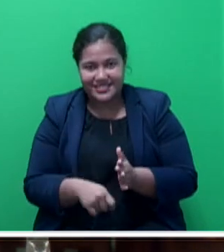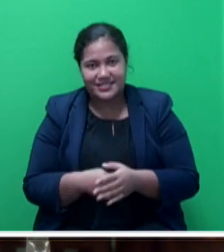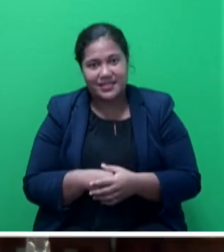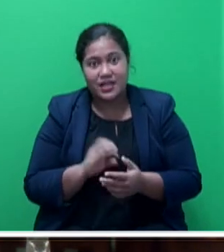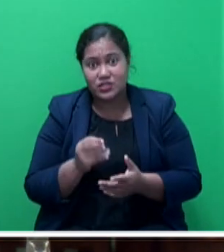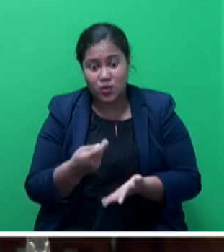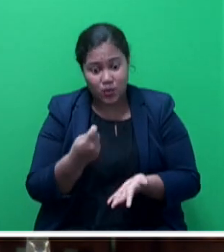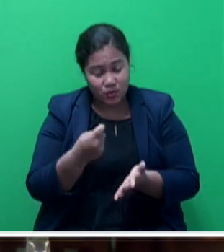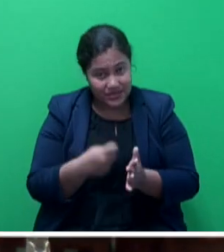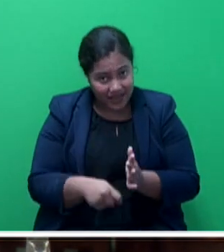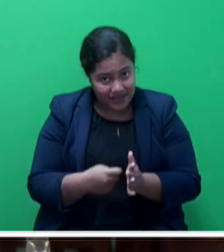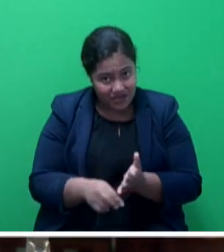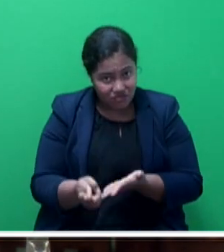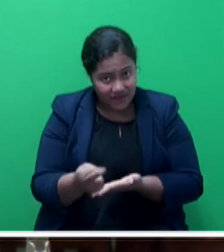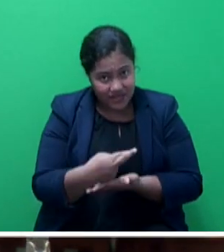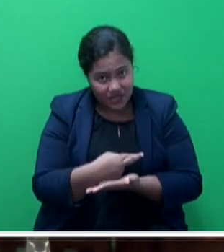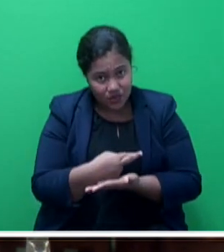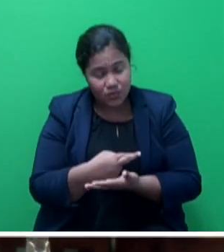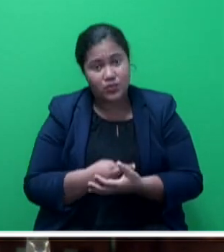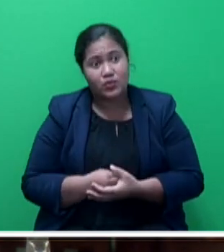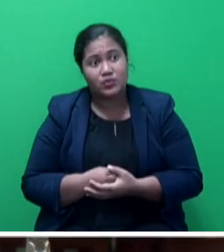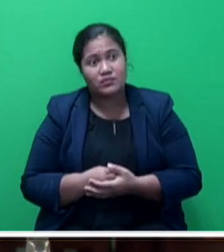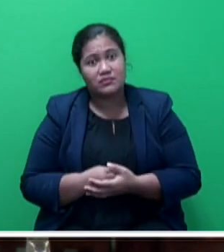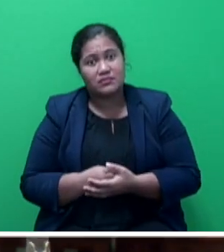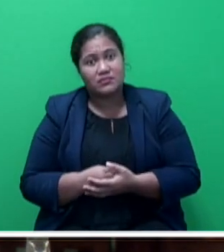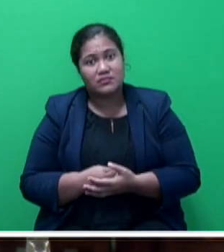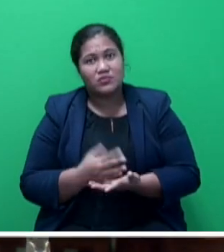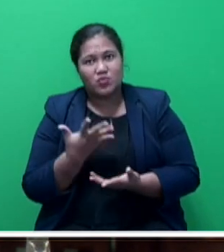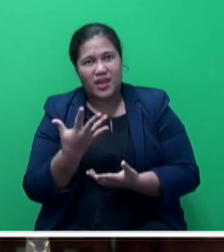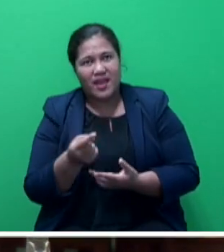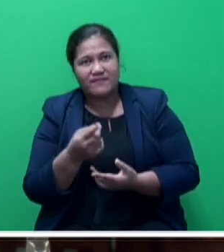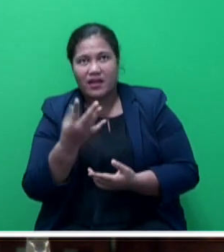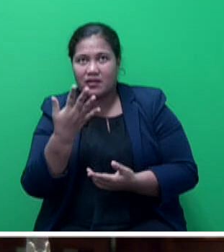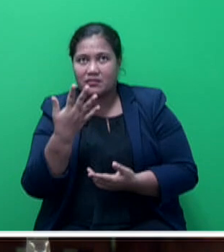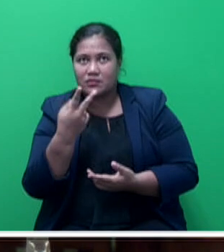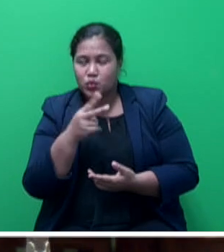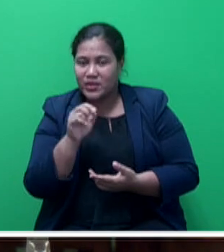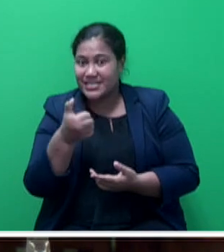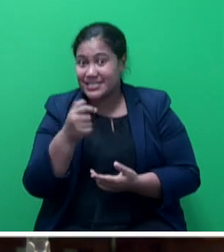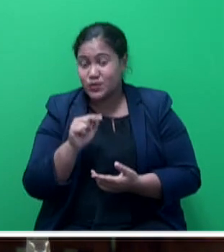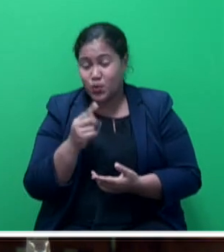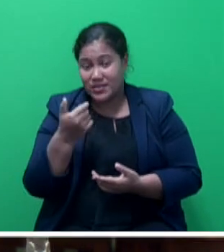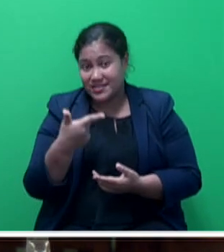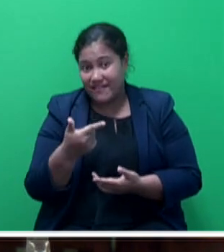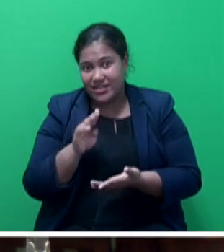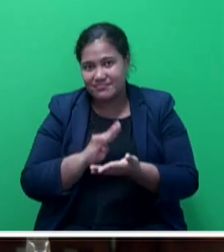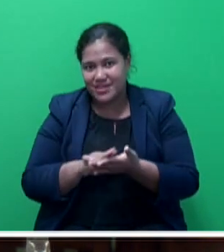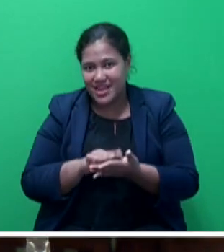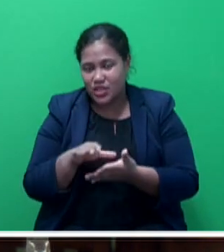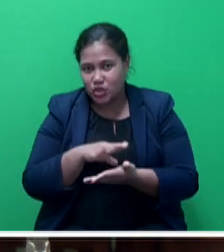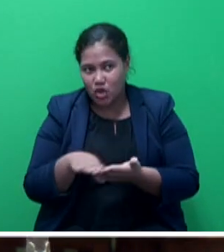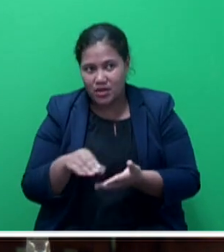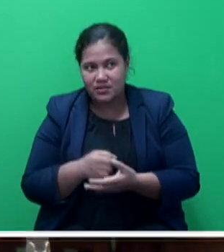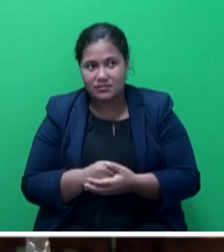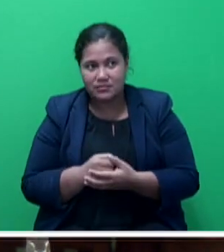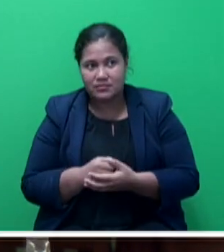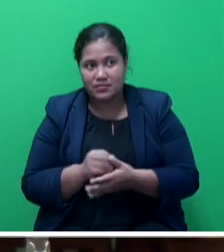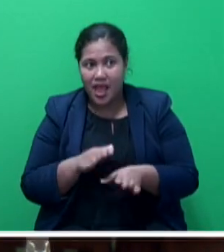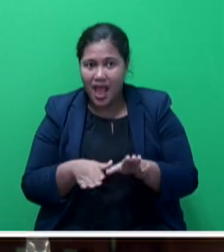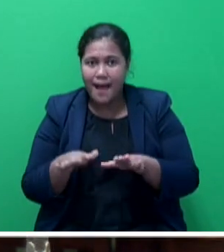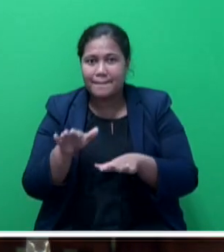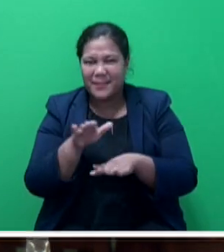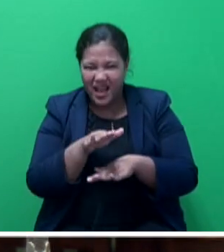tax revenue were above forecast by $26.7 million. Above, but of course not by a